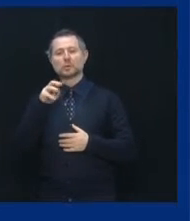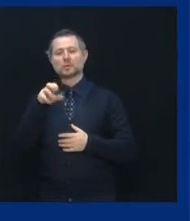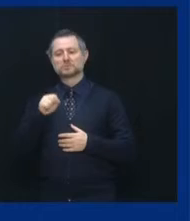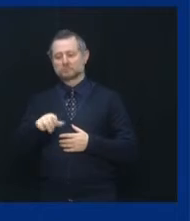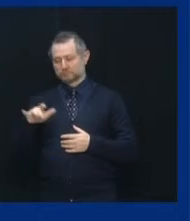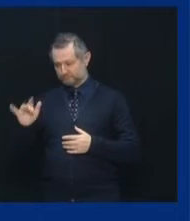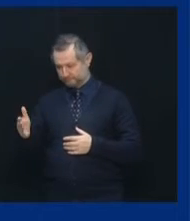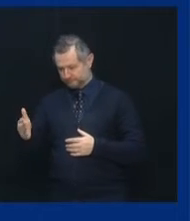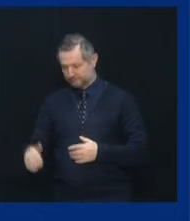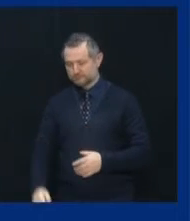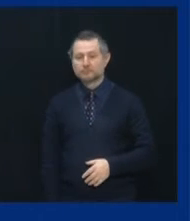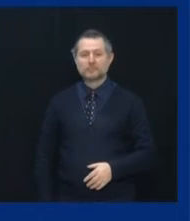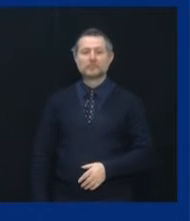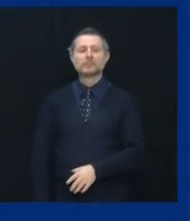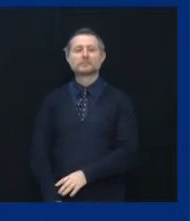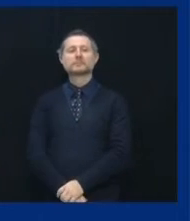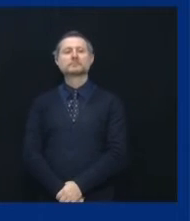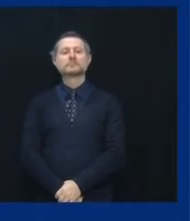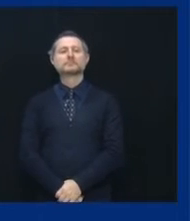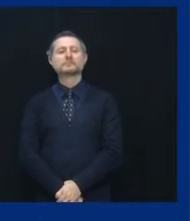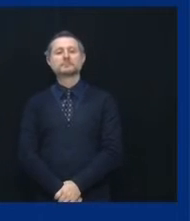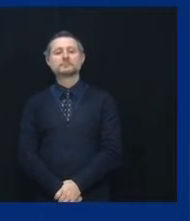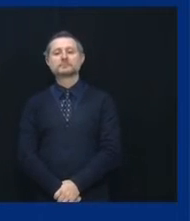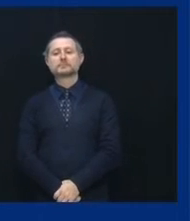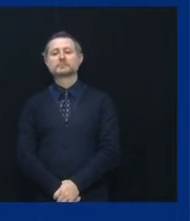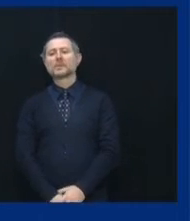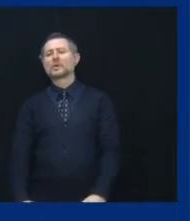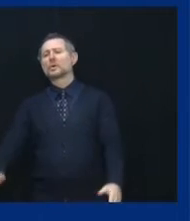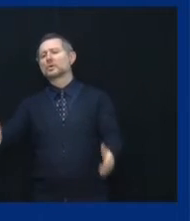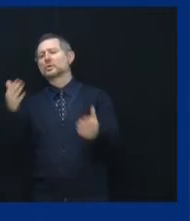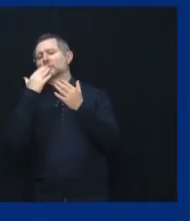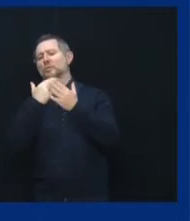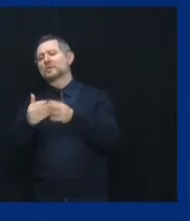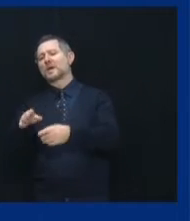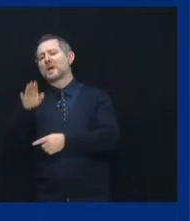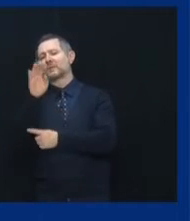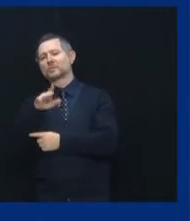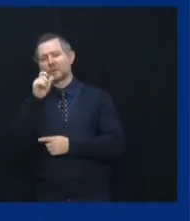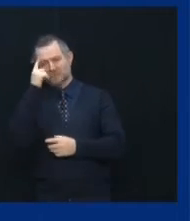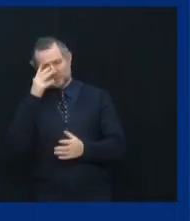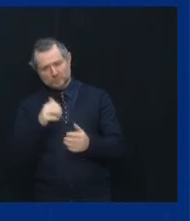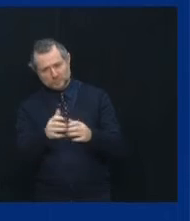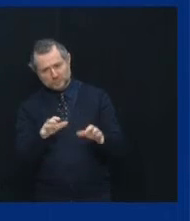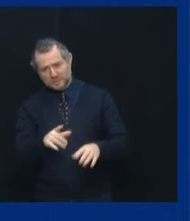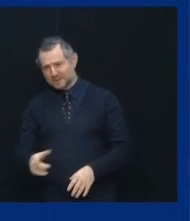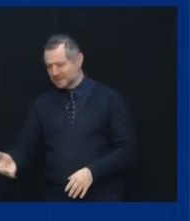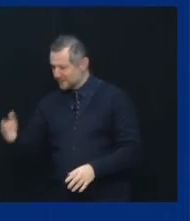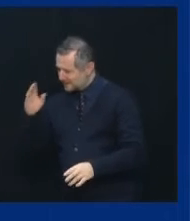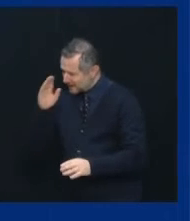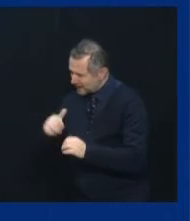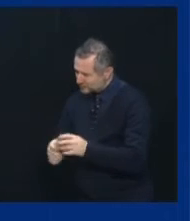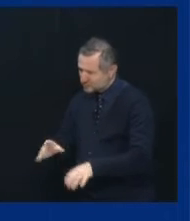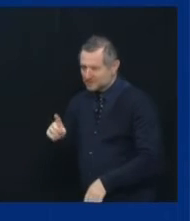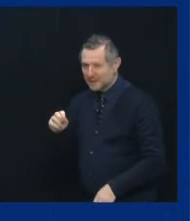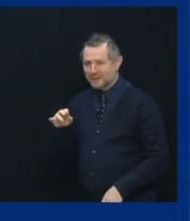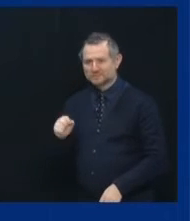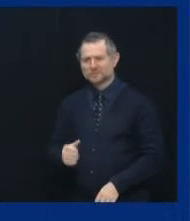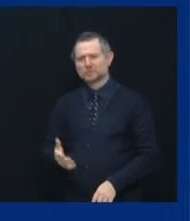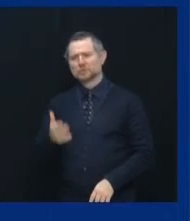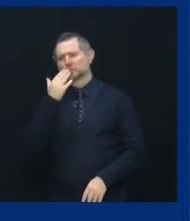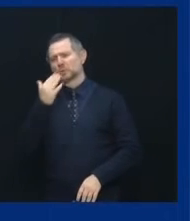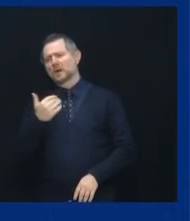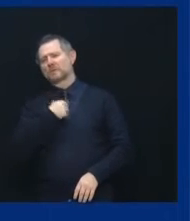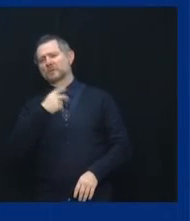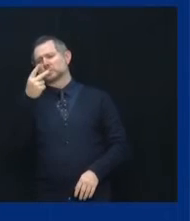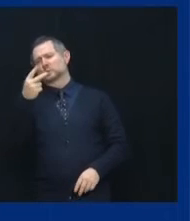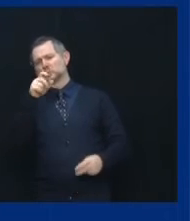Good afternoon, Governor. How are you? How are we doing, Dennis? Good. Two questions. One, I just want to